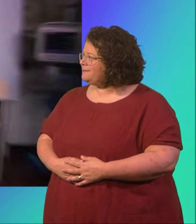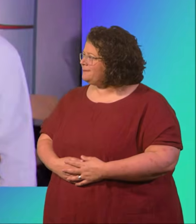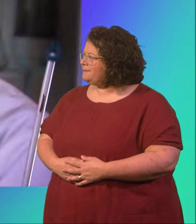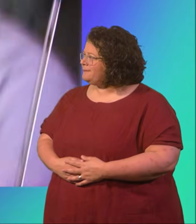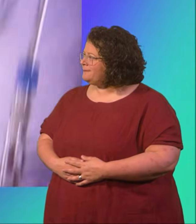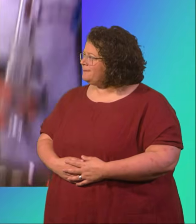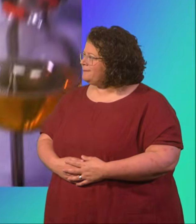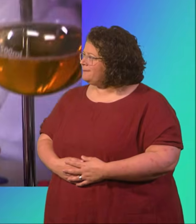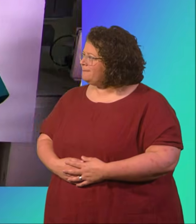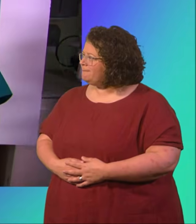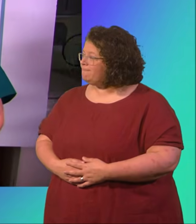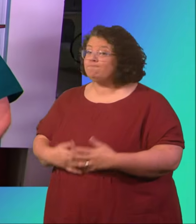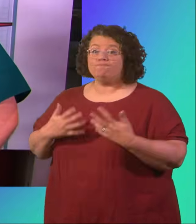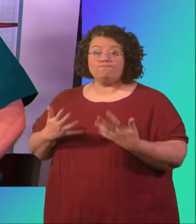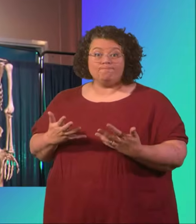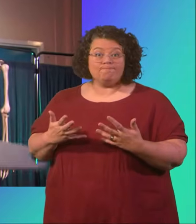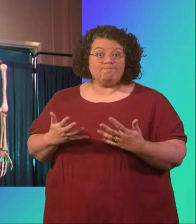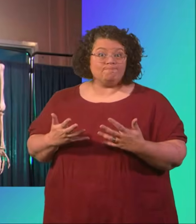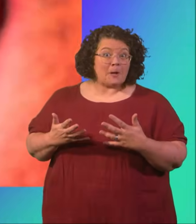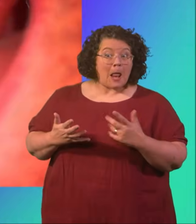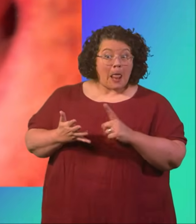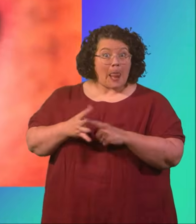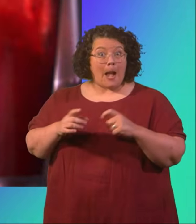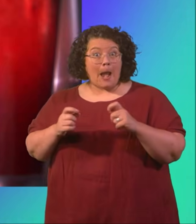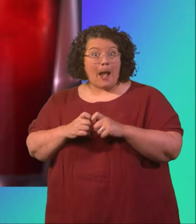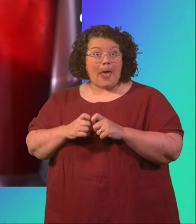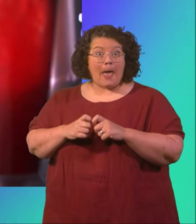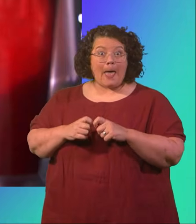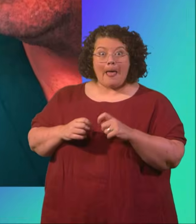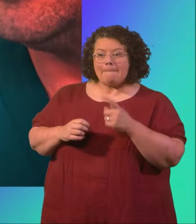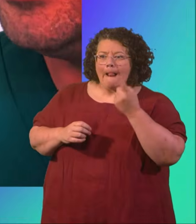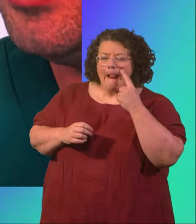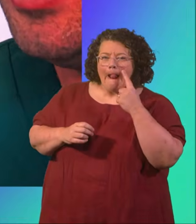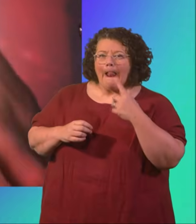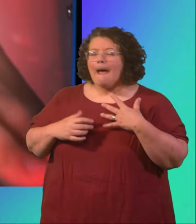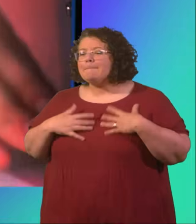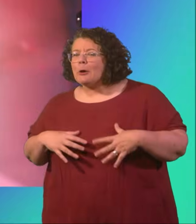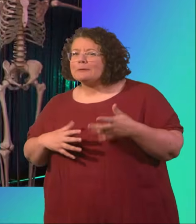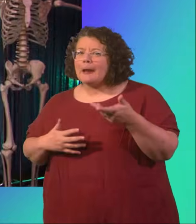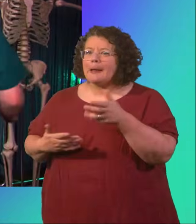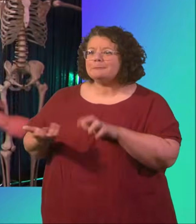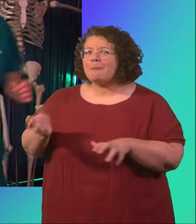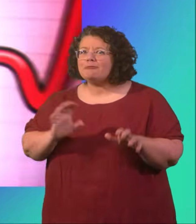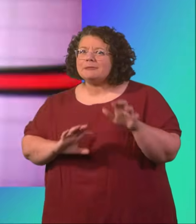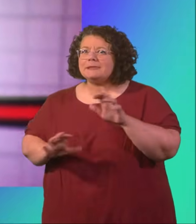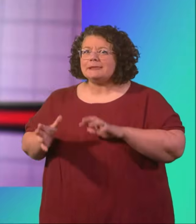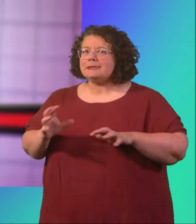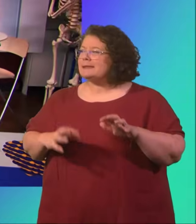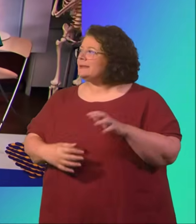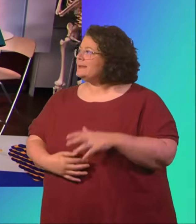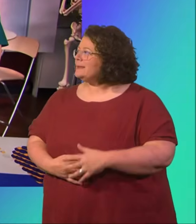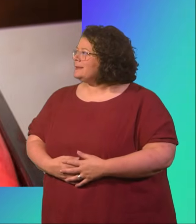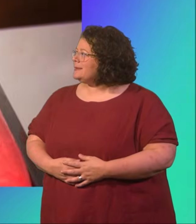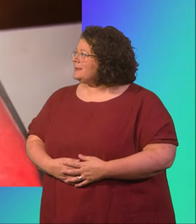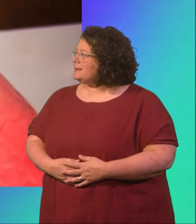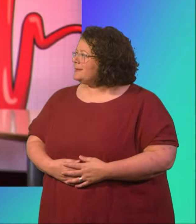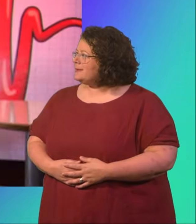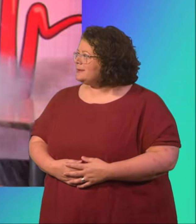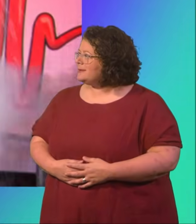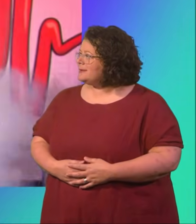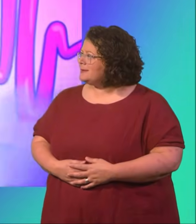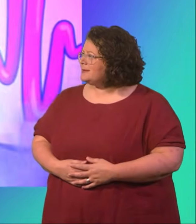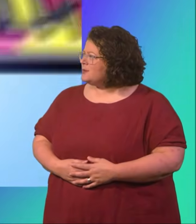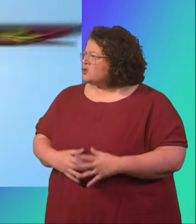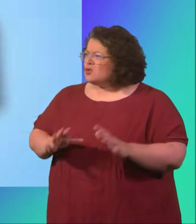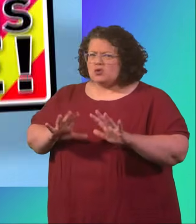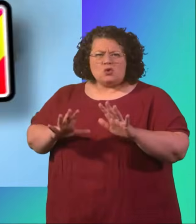This is our lab, where we're going to do some incredible body experiments. That really hurt. Just don't try